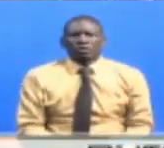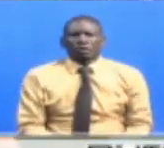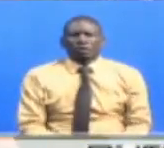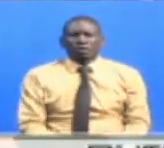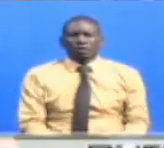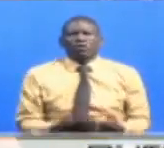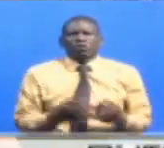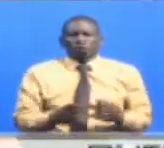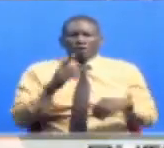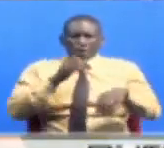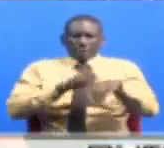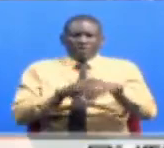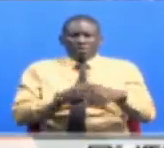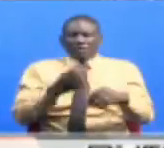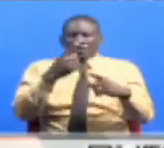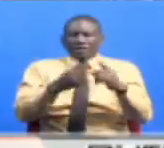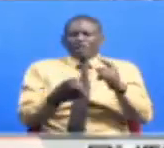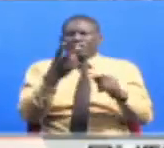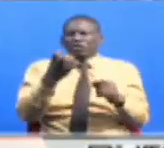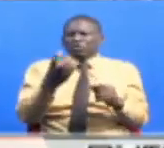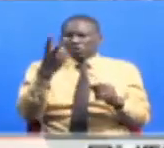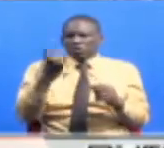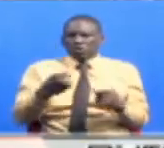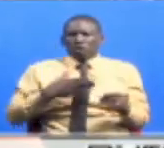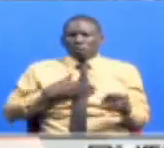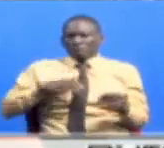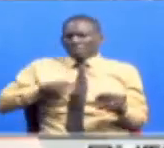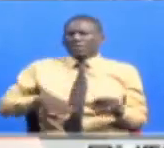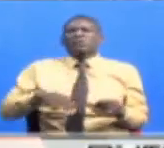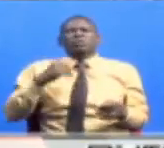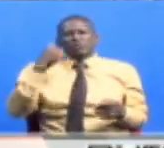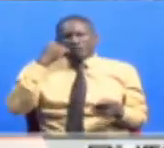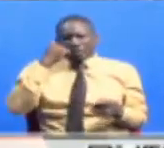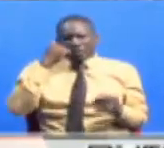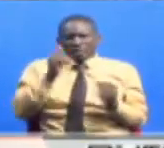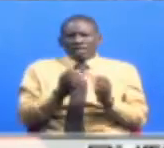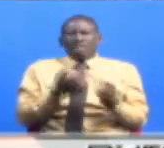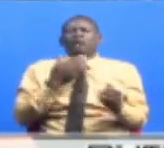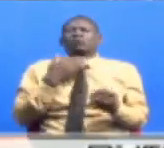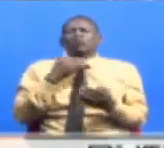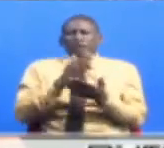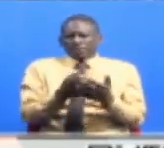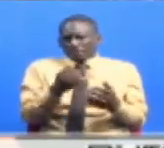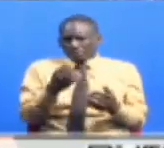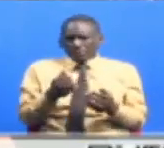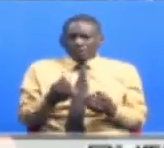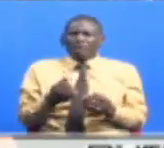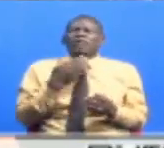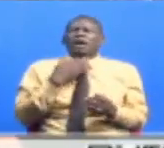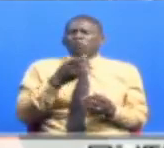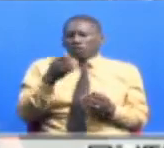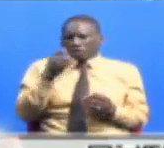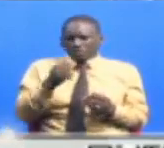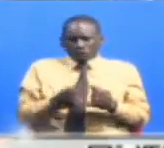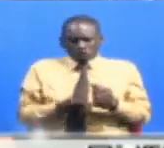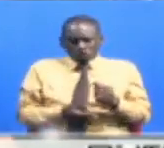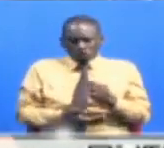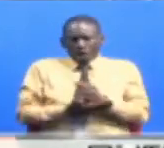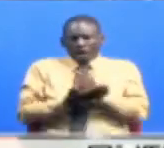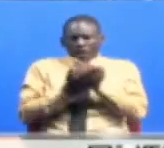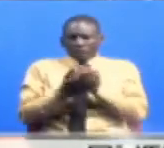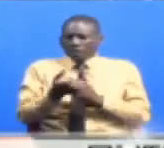At one point in 2020, my mom got unwell and I needed some money to facilitate her